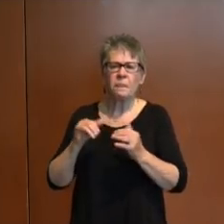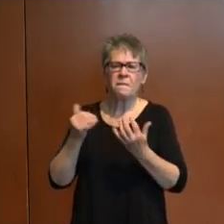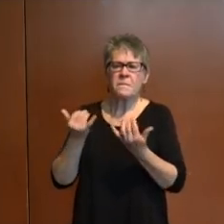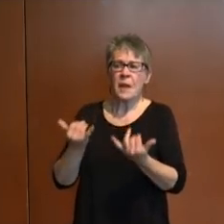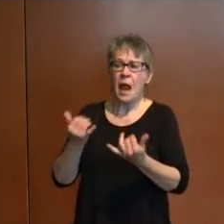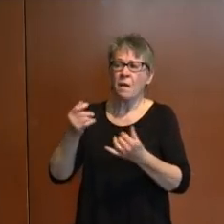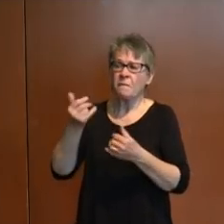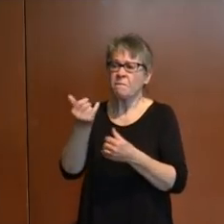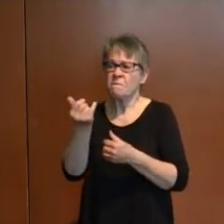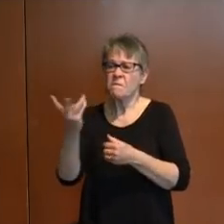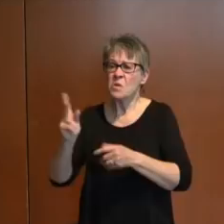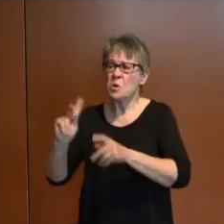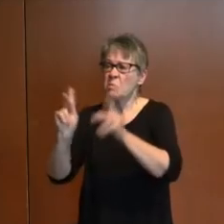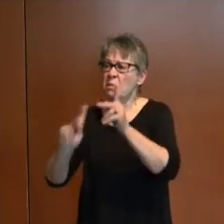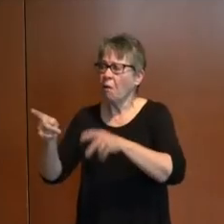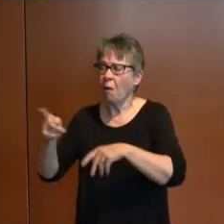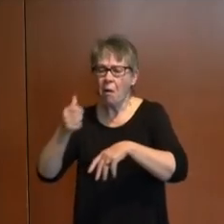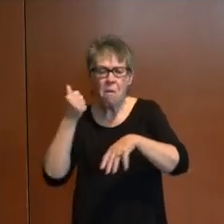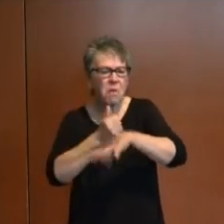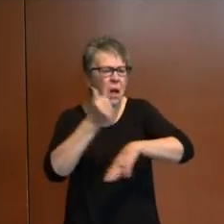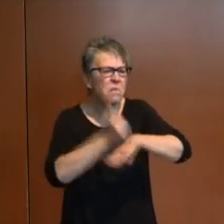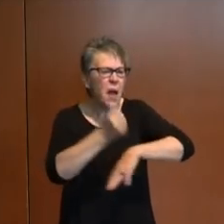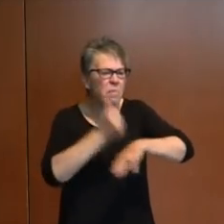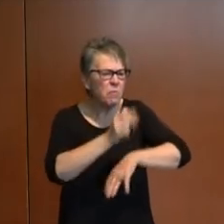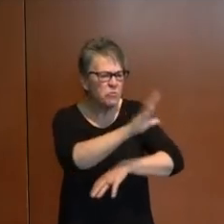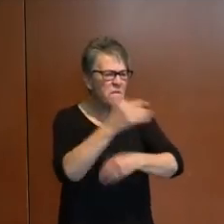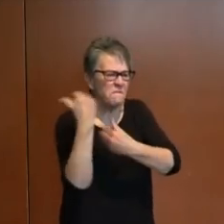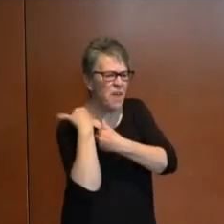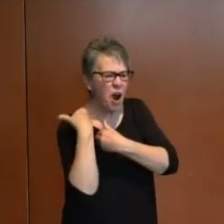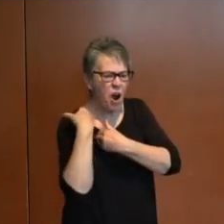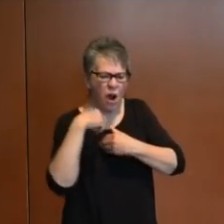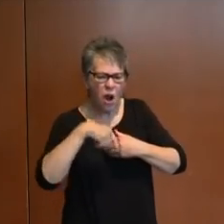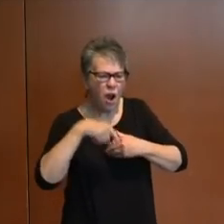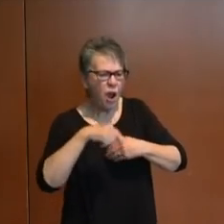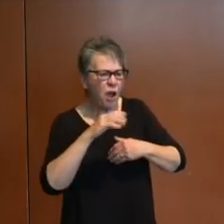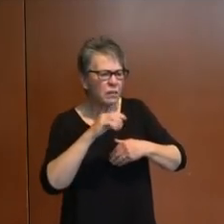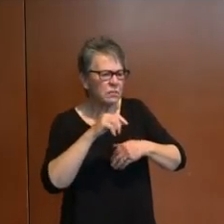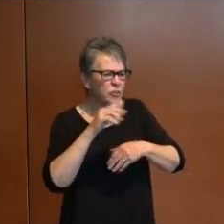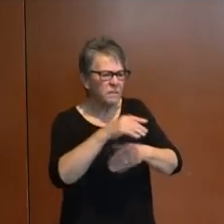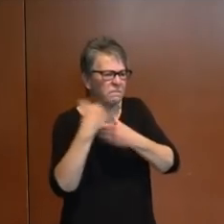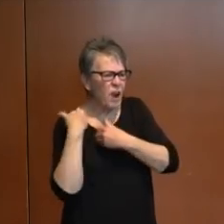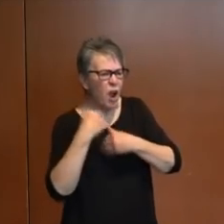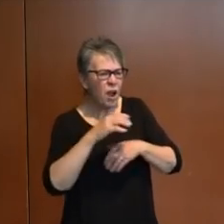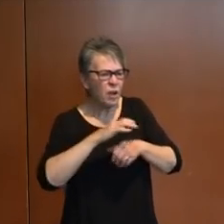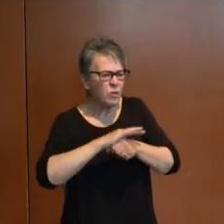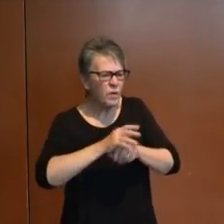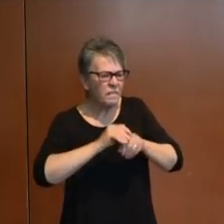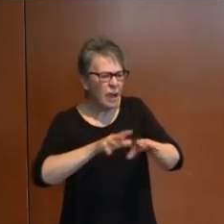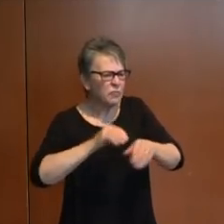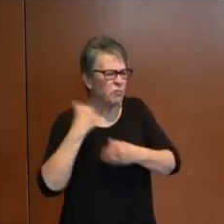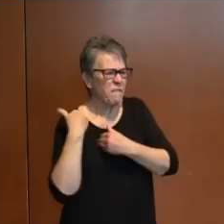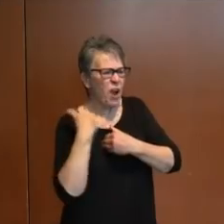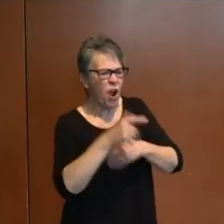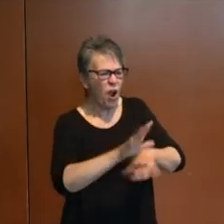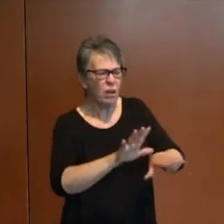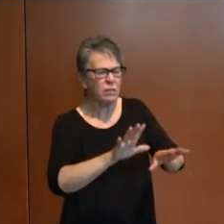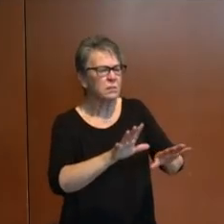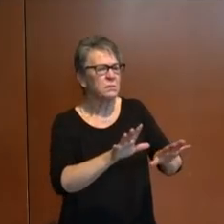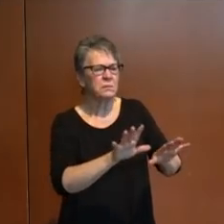who worship differently or look differently from them for what we're experiencing right